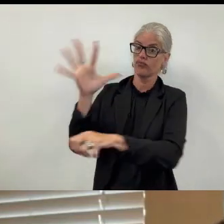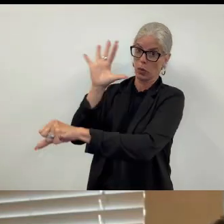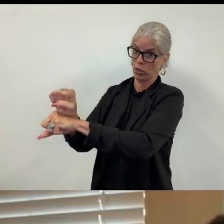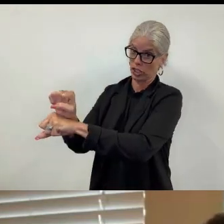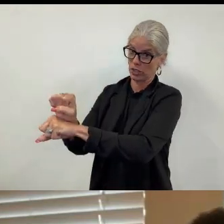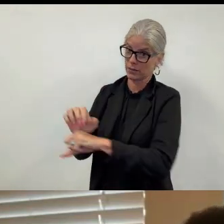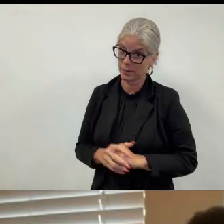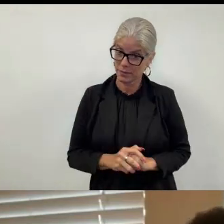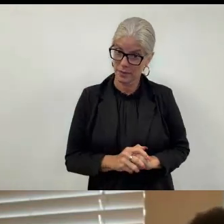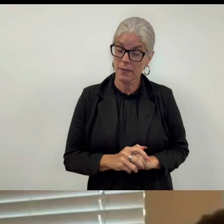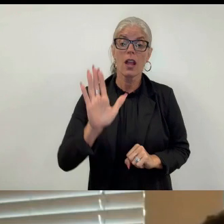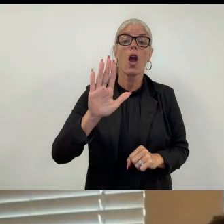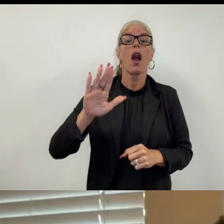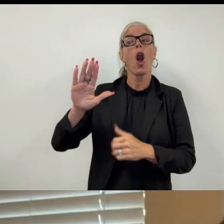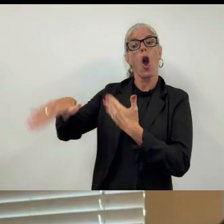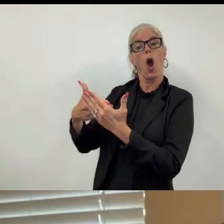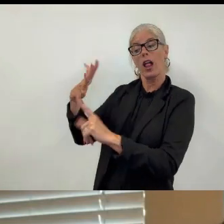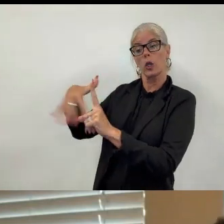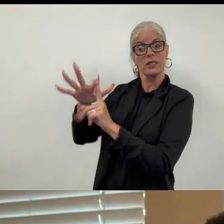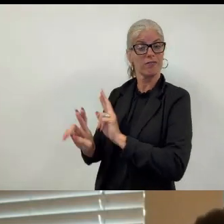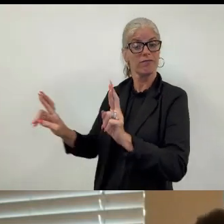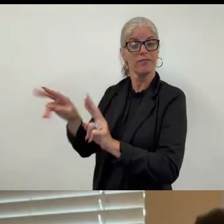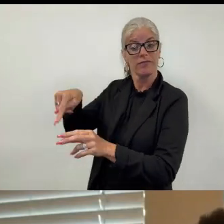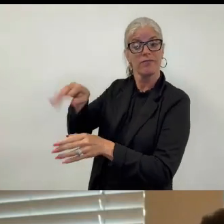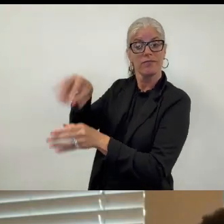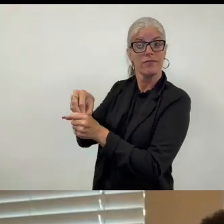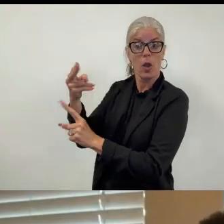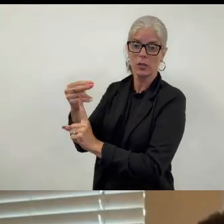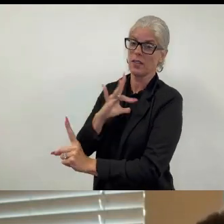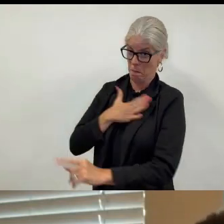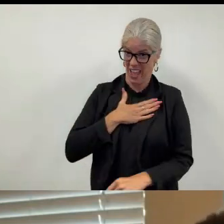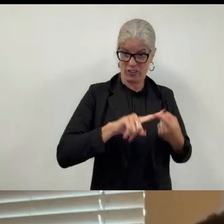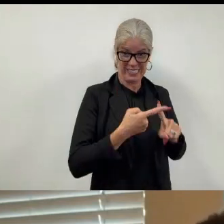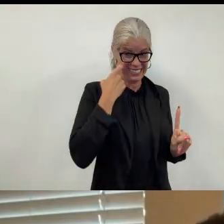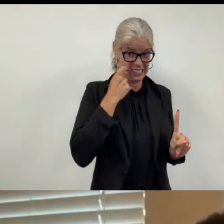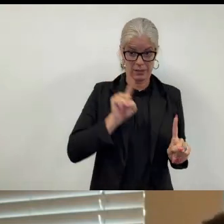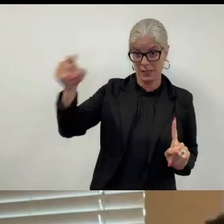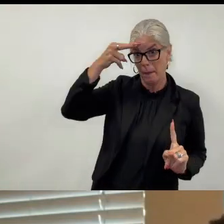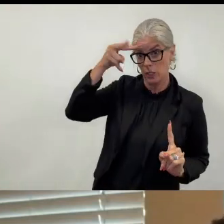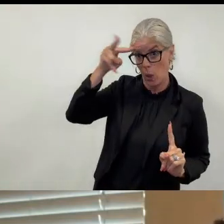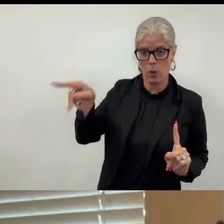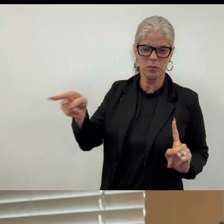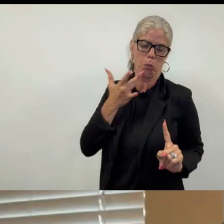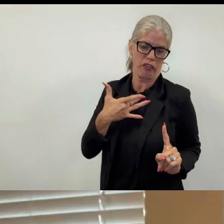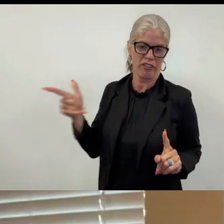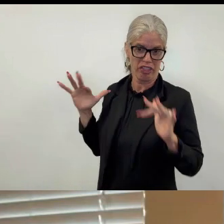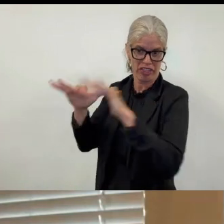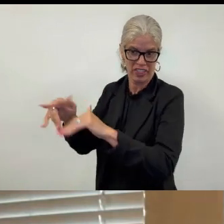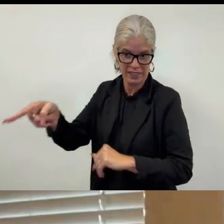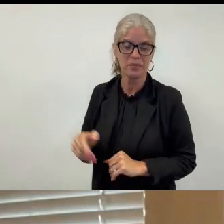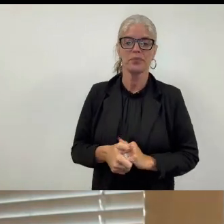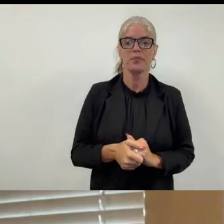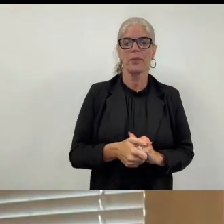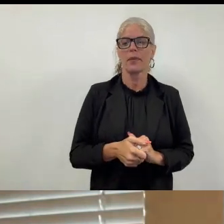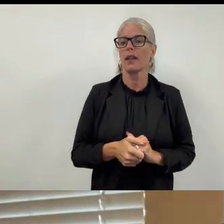all-inclusive environment, our friend recently celebrated their birthday in Mexico. And being all-inclusive and just being all in